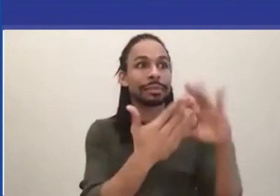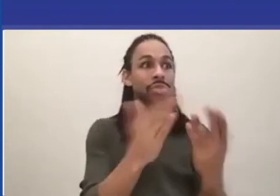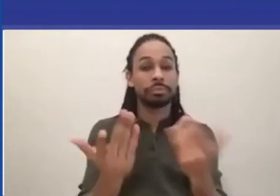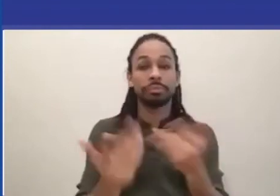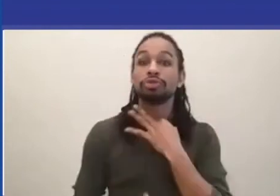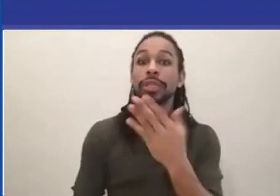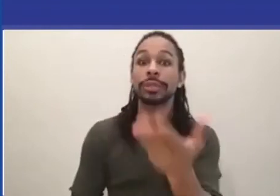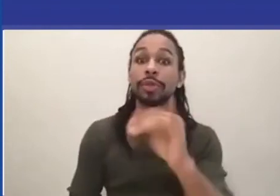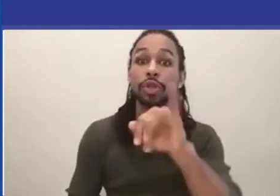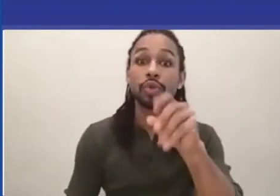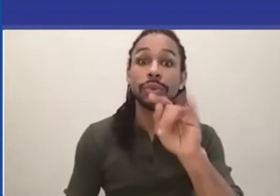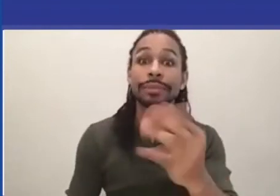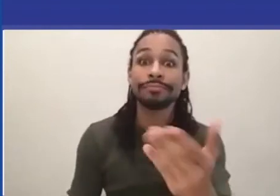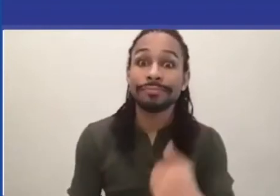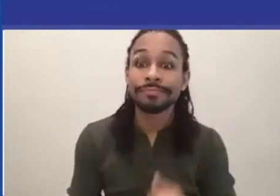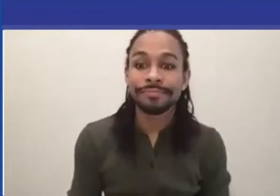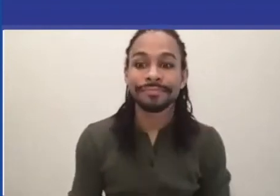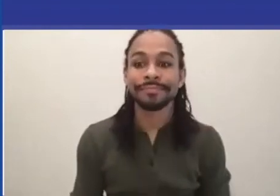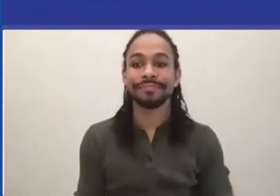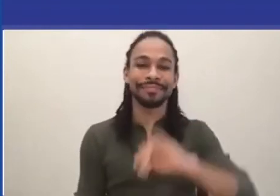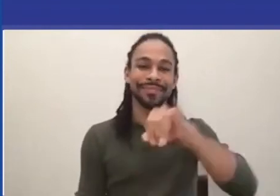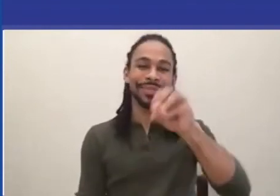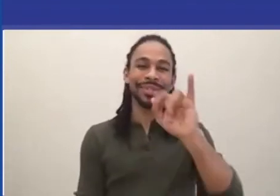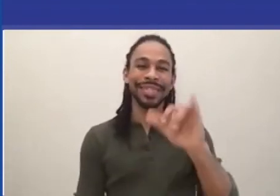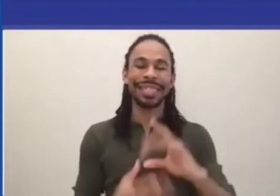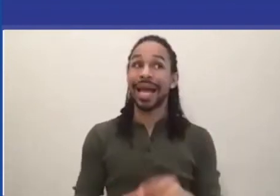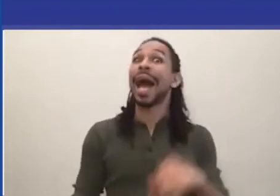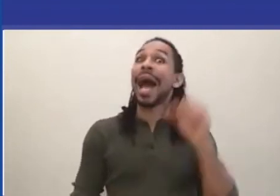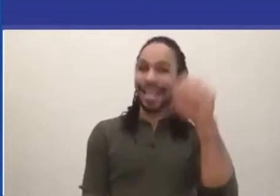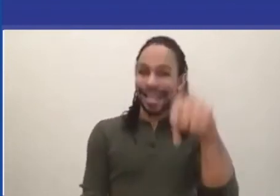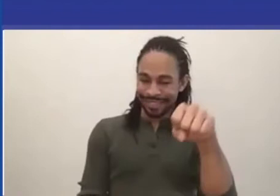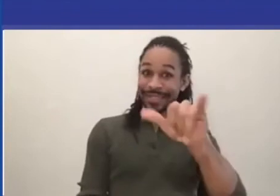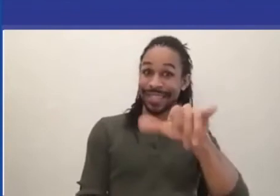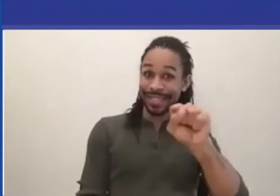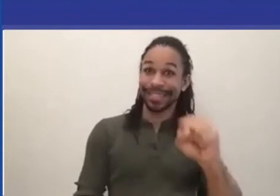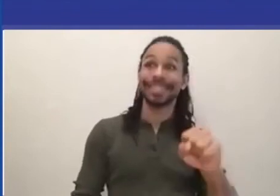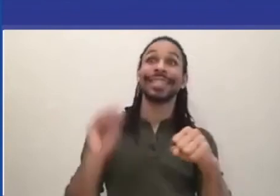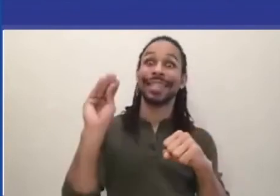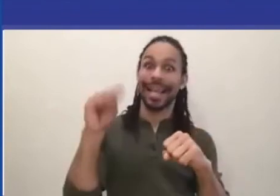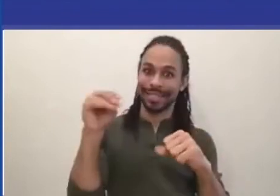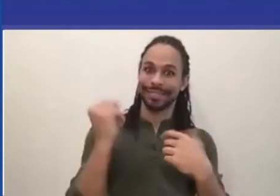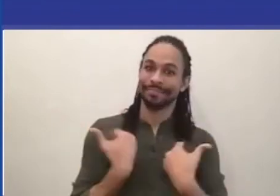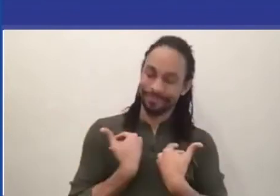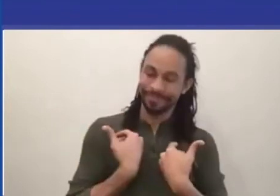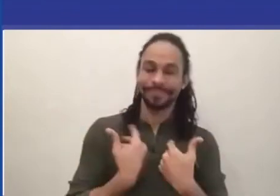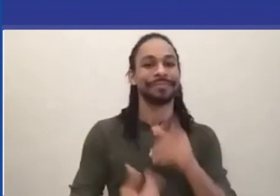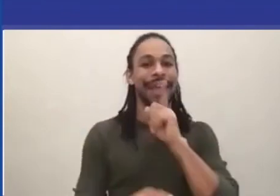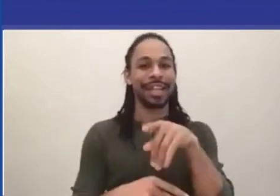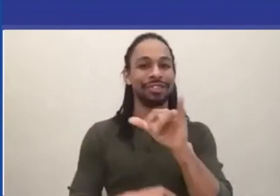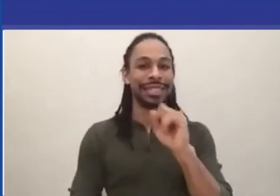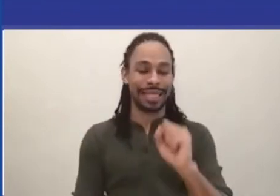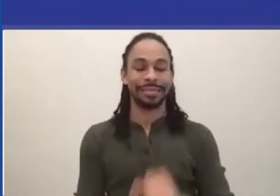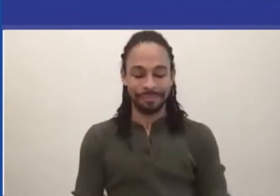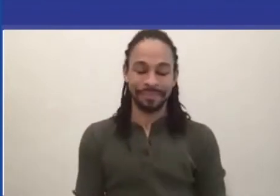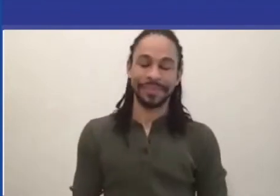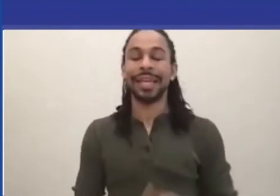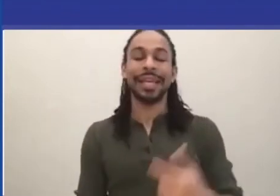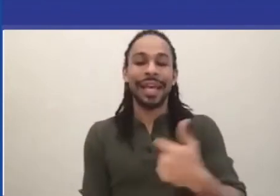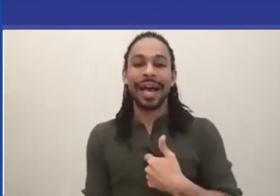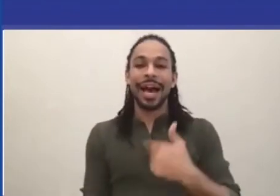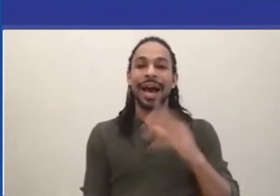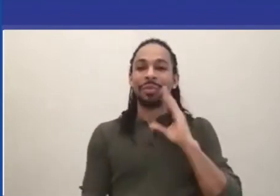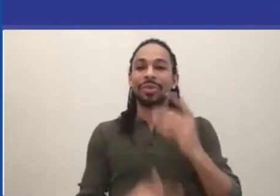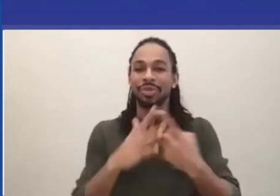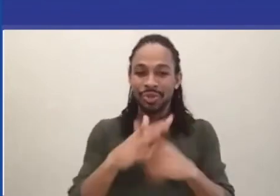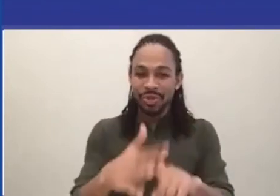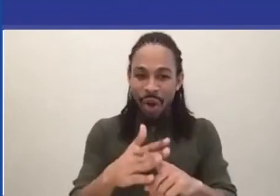Yes. The answer to that question is yes. I think maybe I'll start where you, the point that